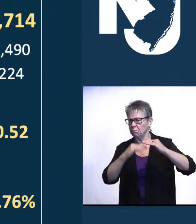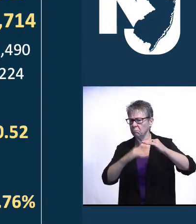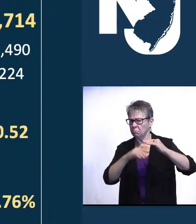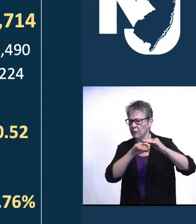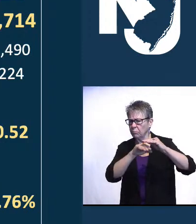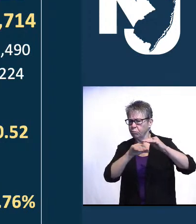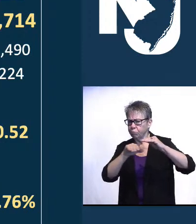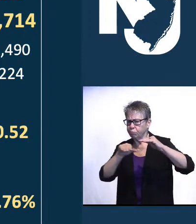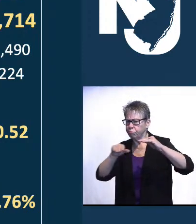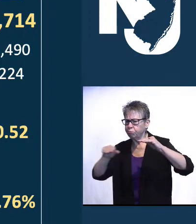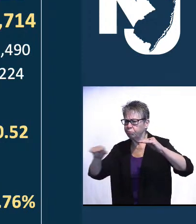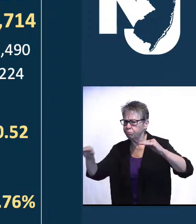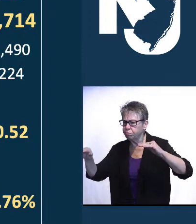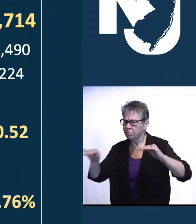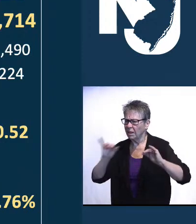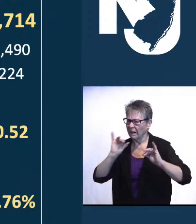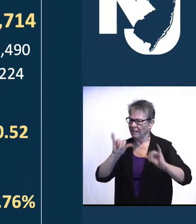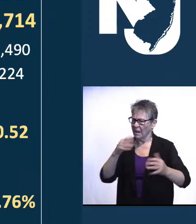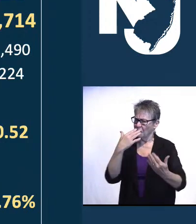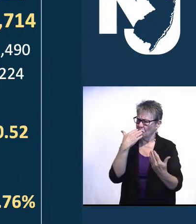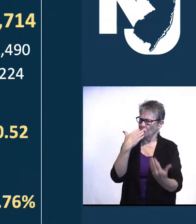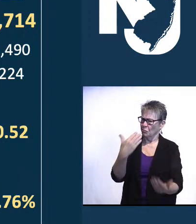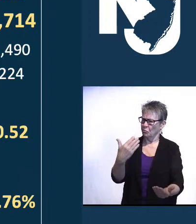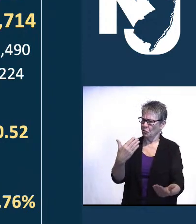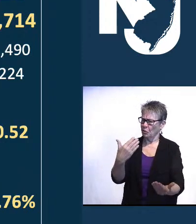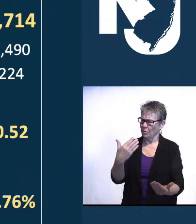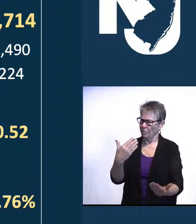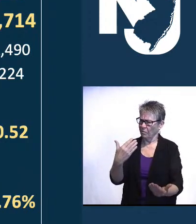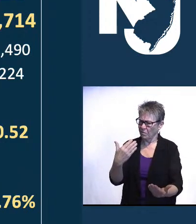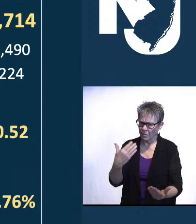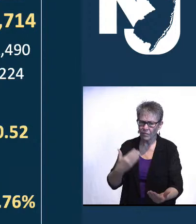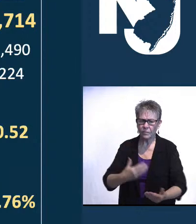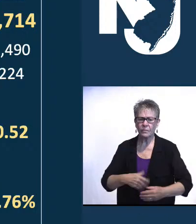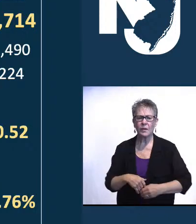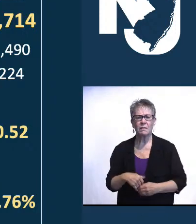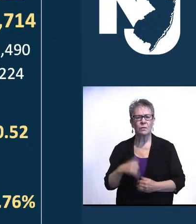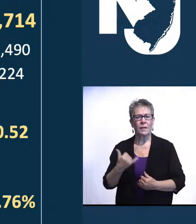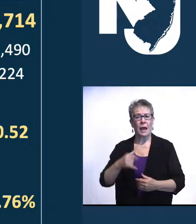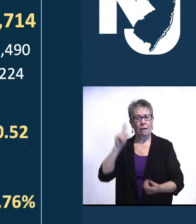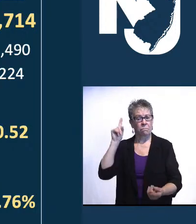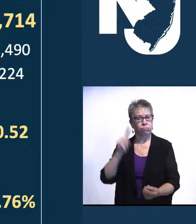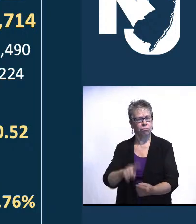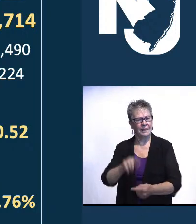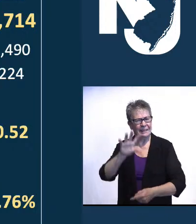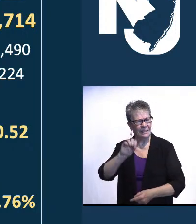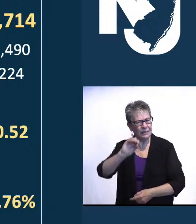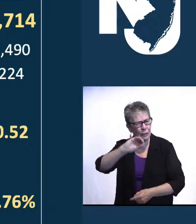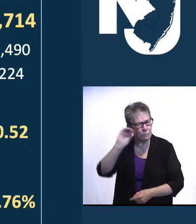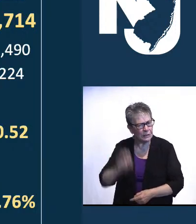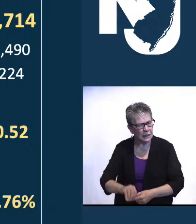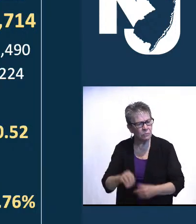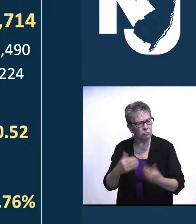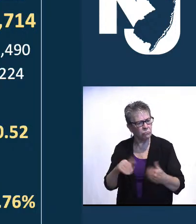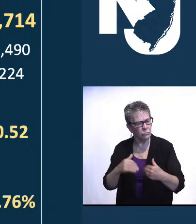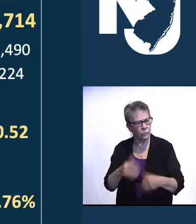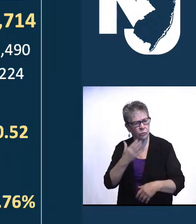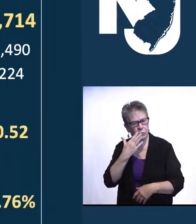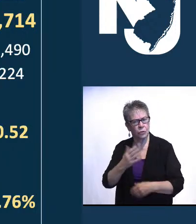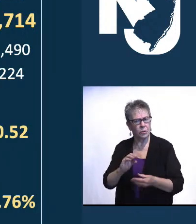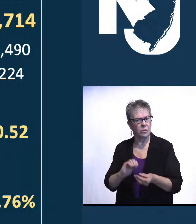from where they were a week ago. A quick note, by the way, 1 month ago today, on January 7th, we reported more